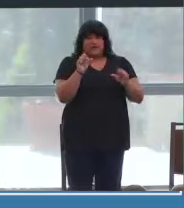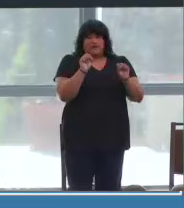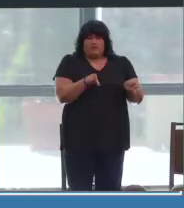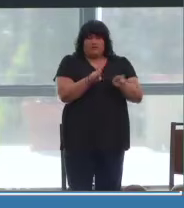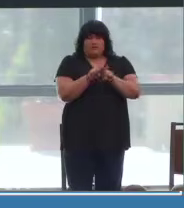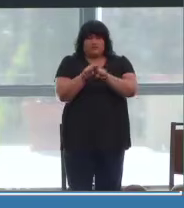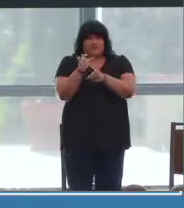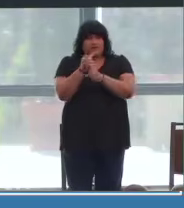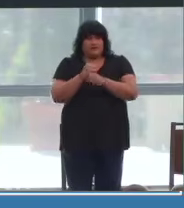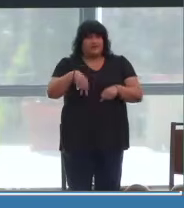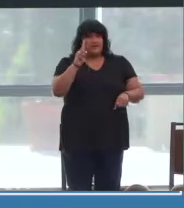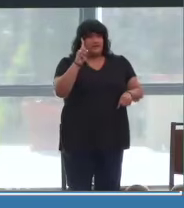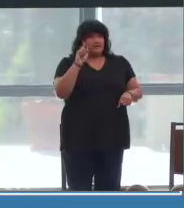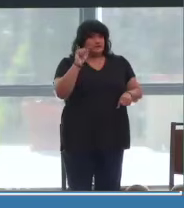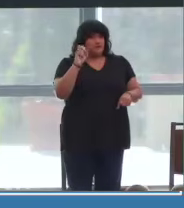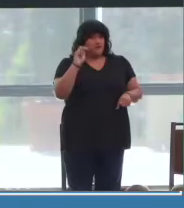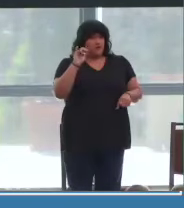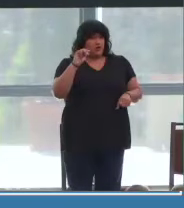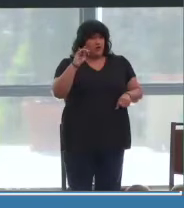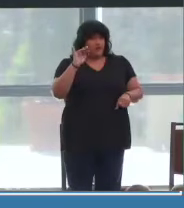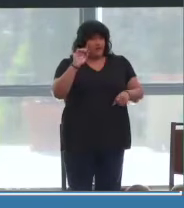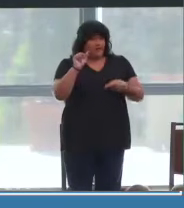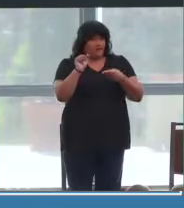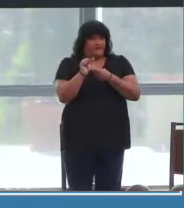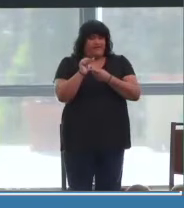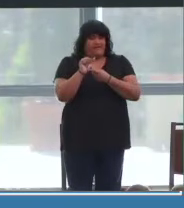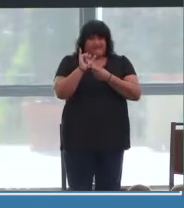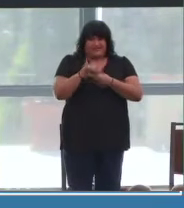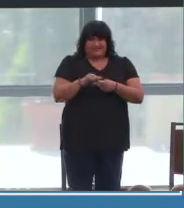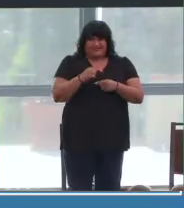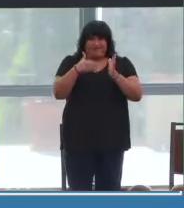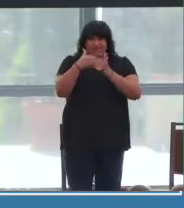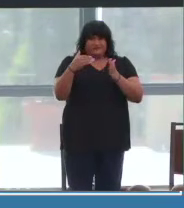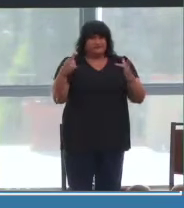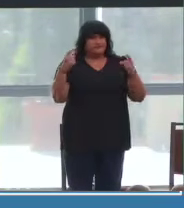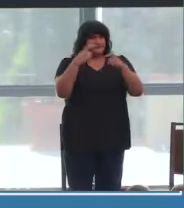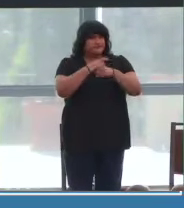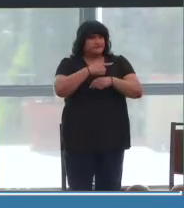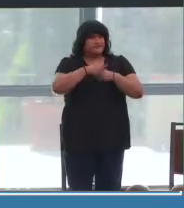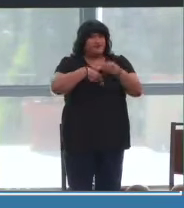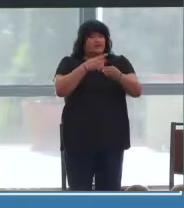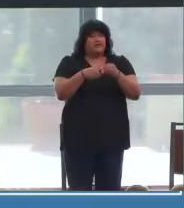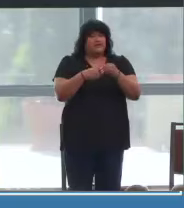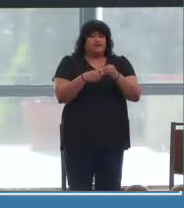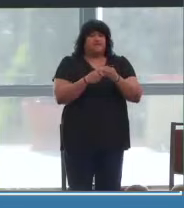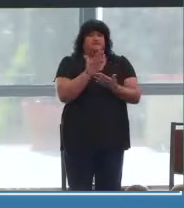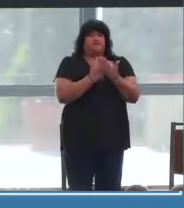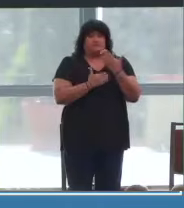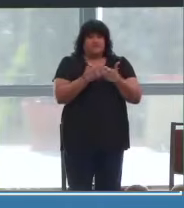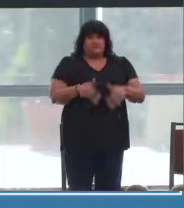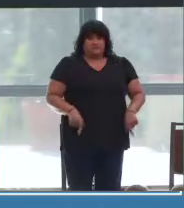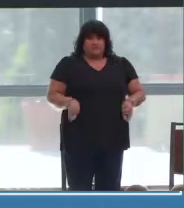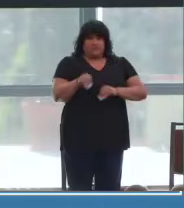a dysautonomia. It's often a complication of the peripheral nervous system